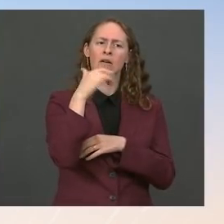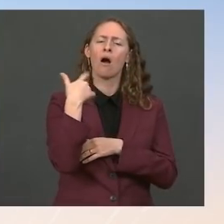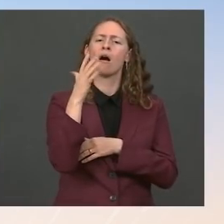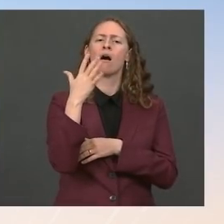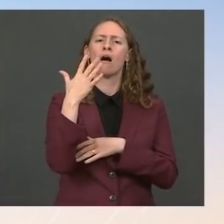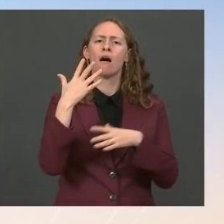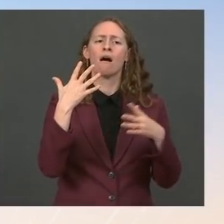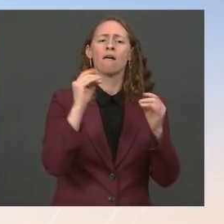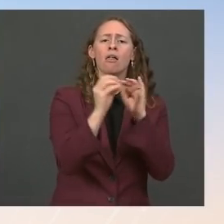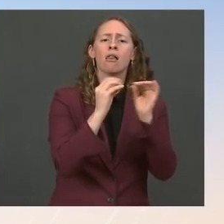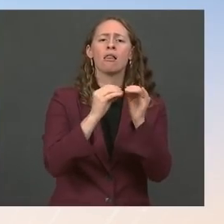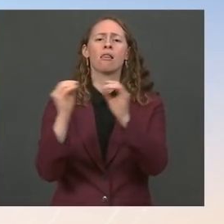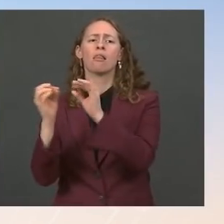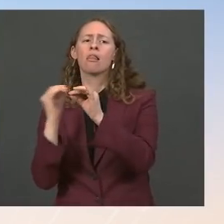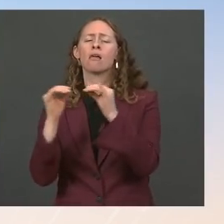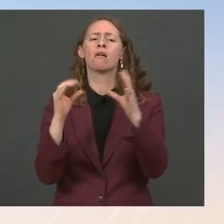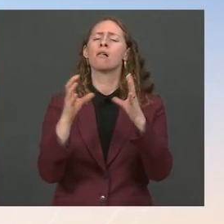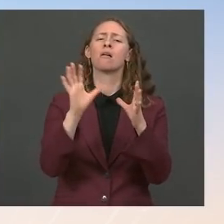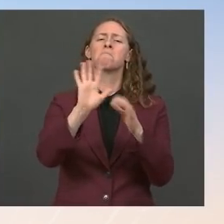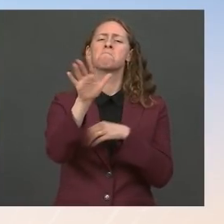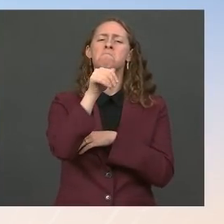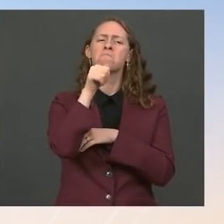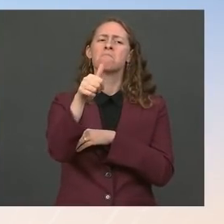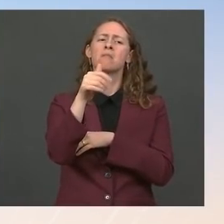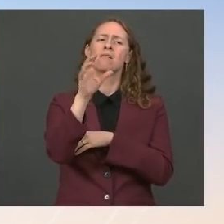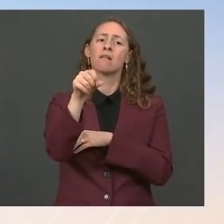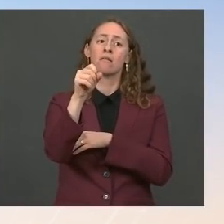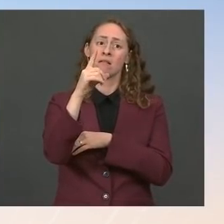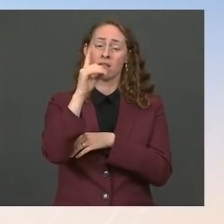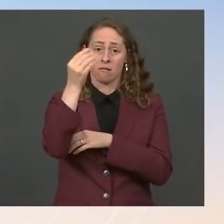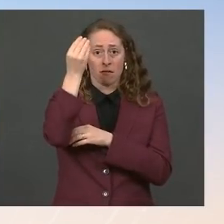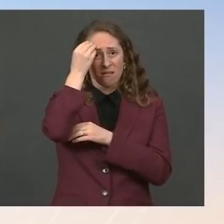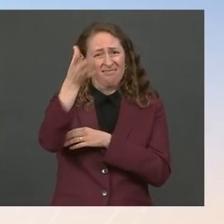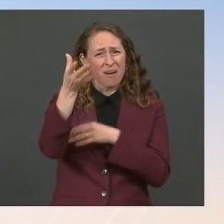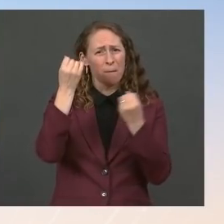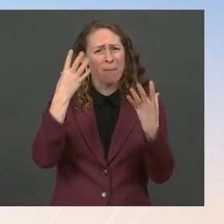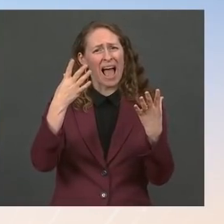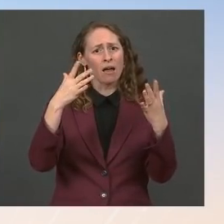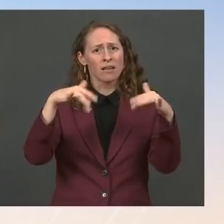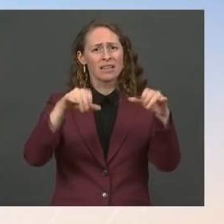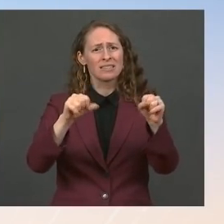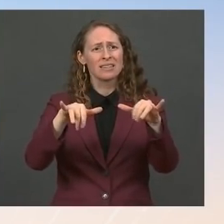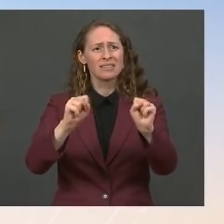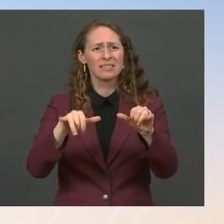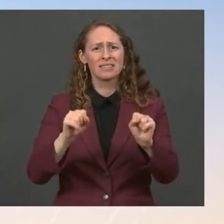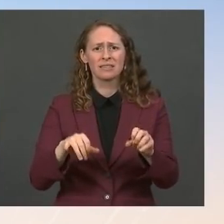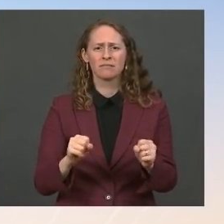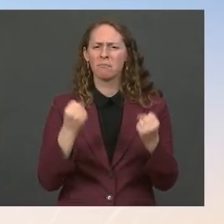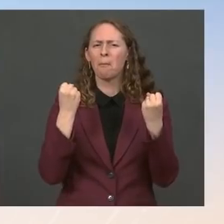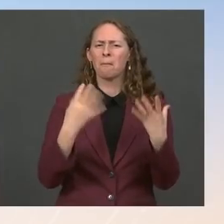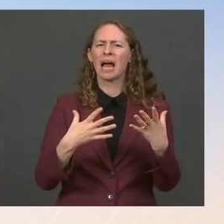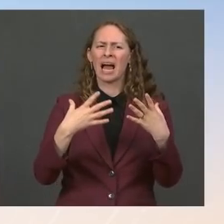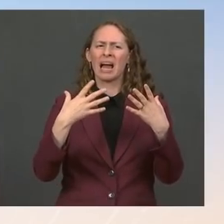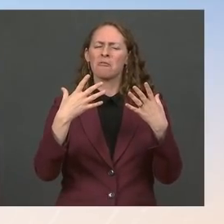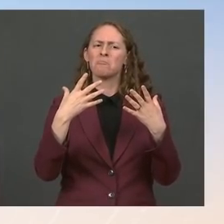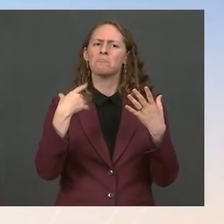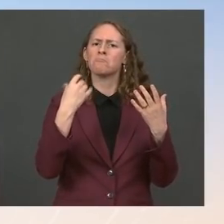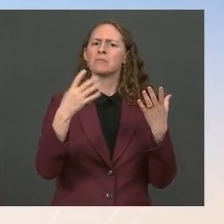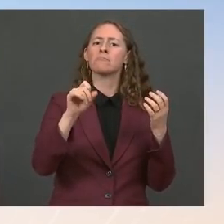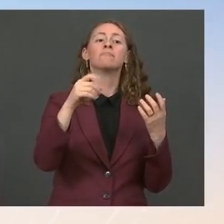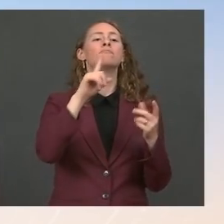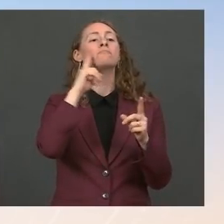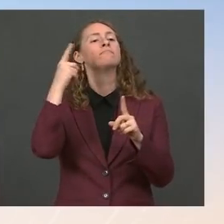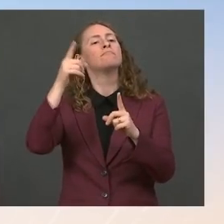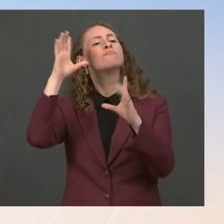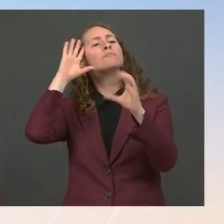factions of the party. There's broad agreement, actually, about the vast majority of issues here. So the president's basing this approach on five decades